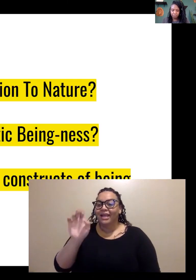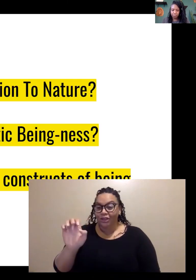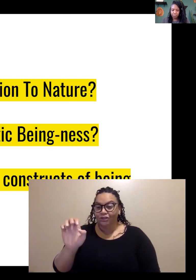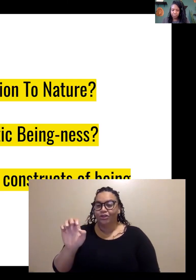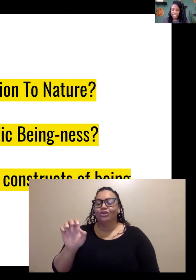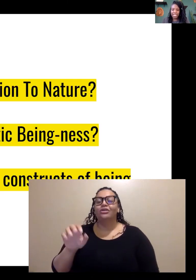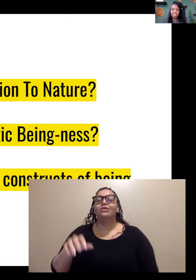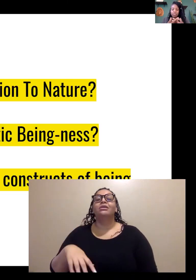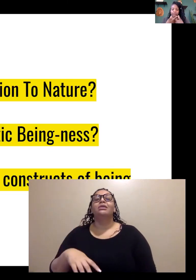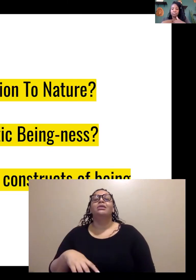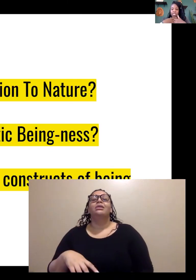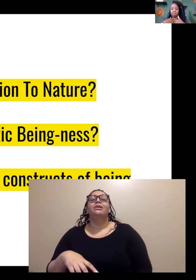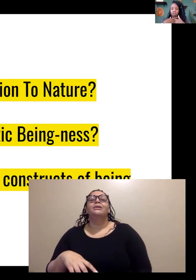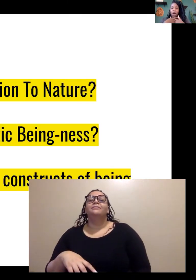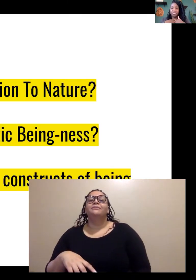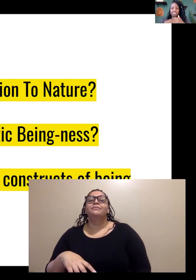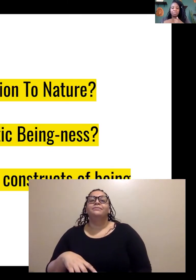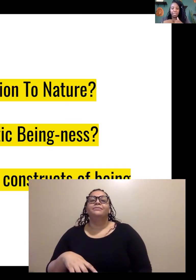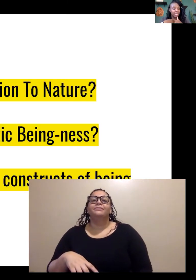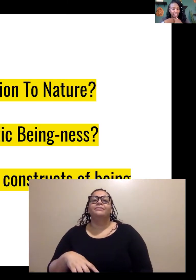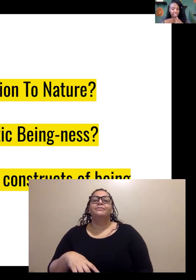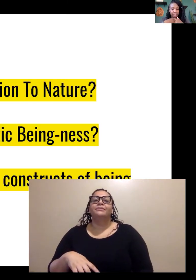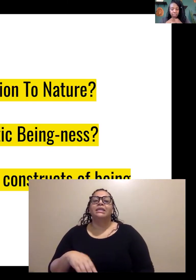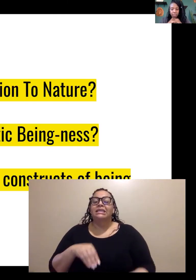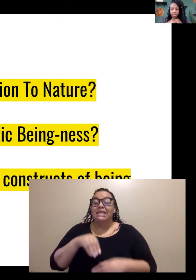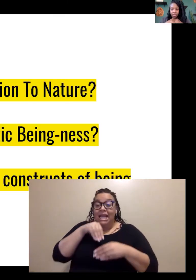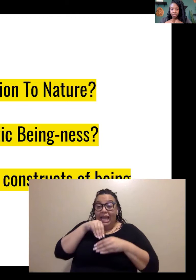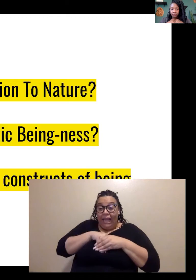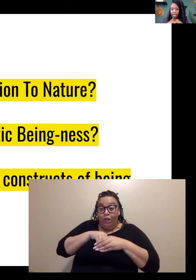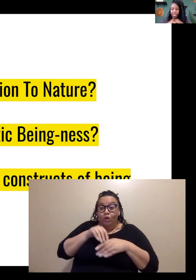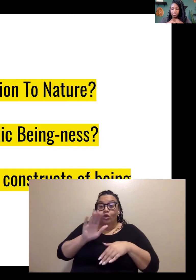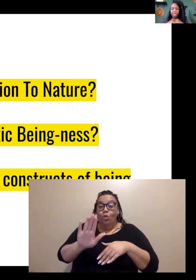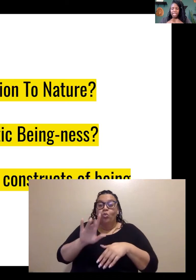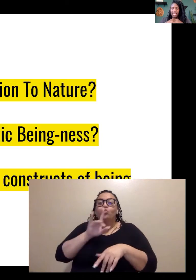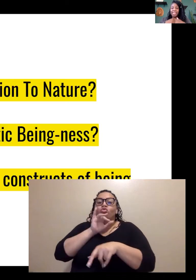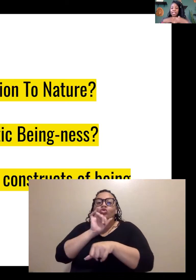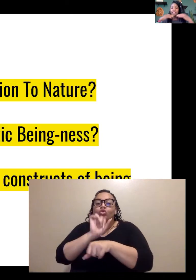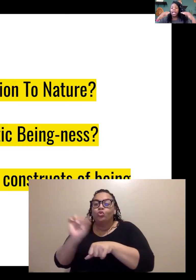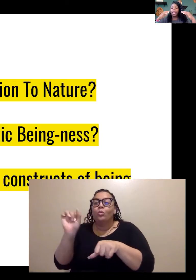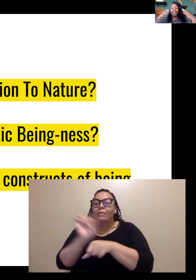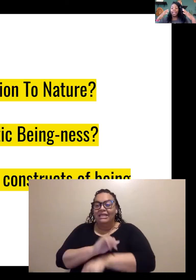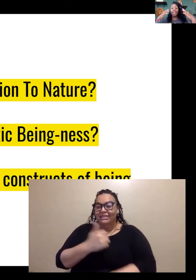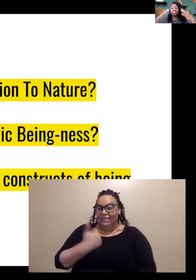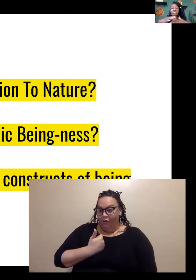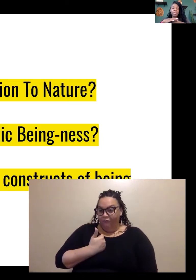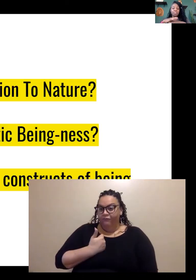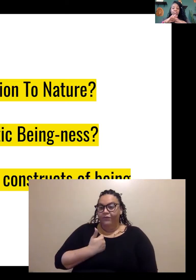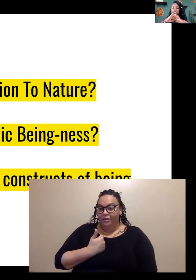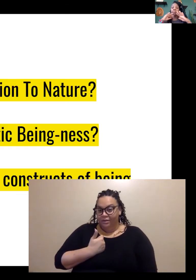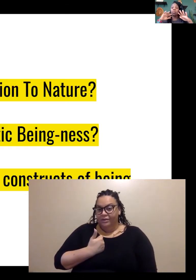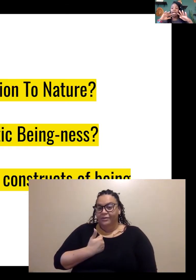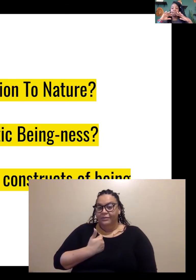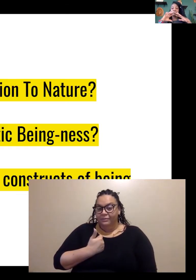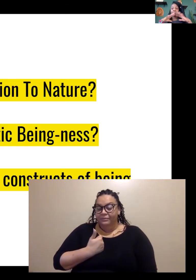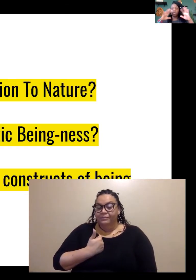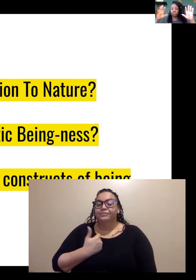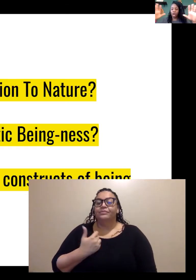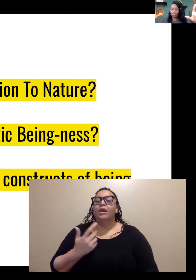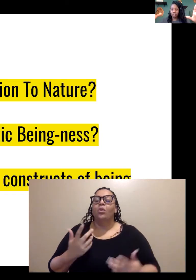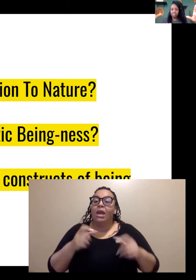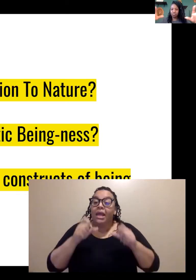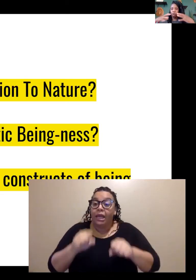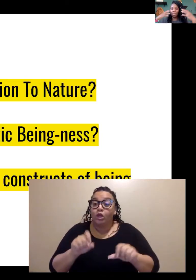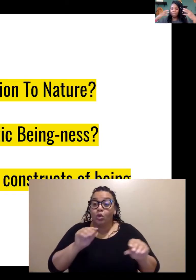connection? Is it grounded in your authentic beingness, right? And is there space to move away from